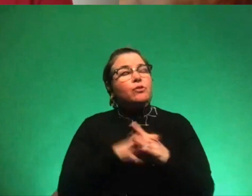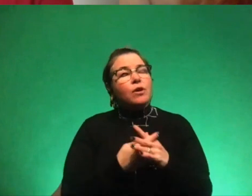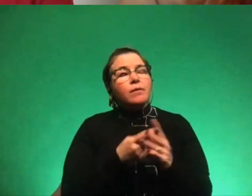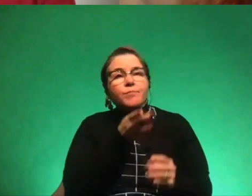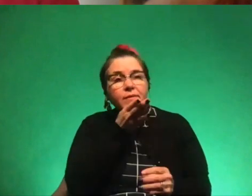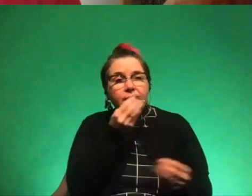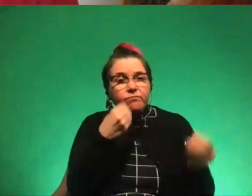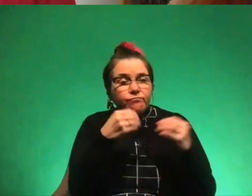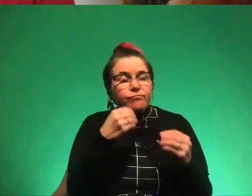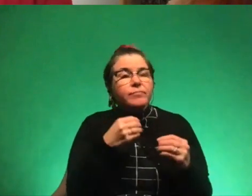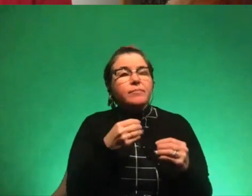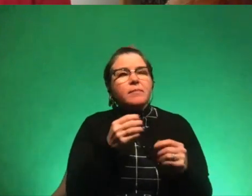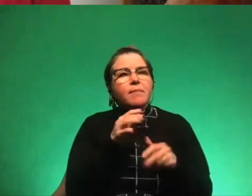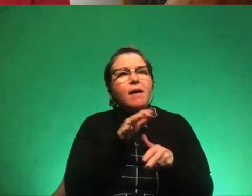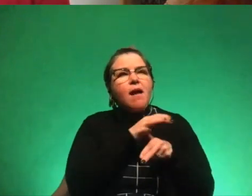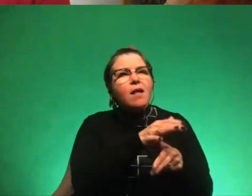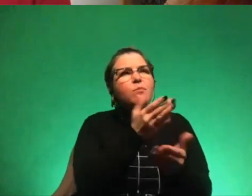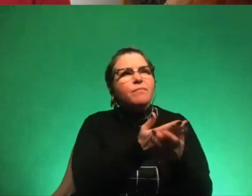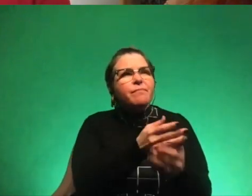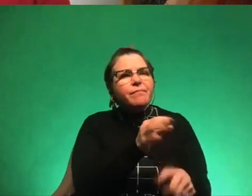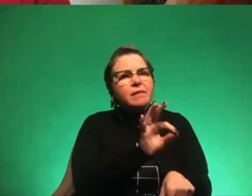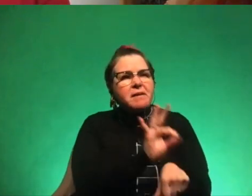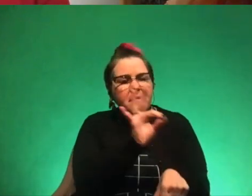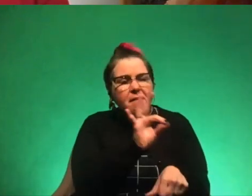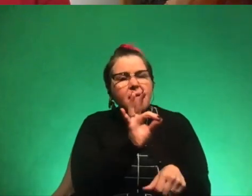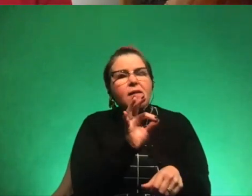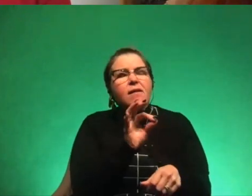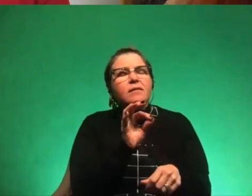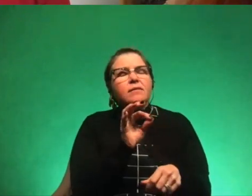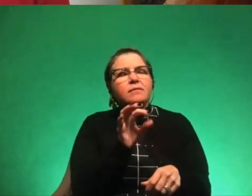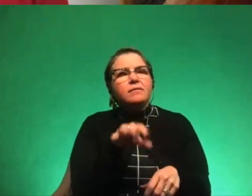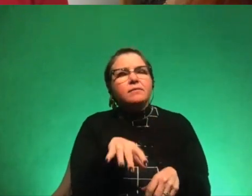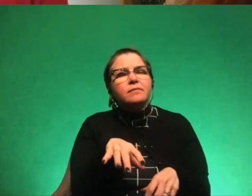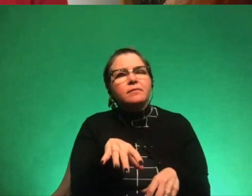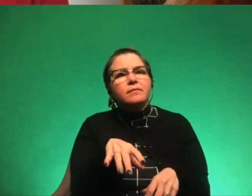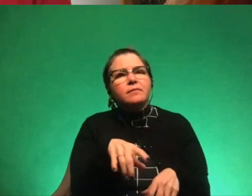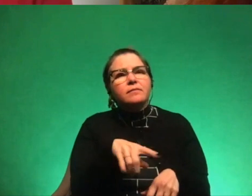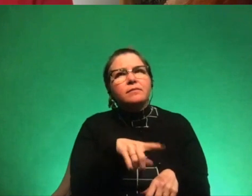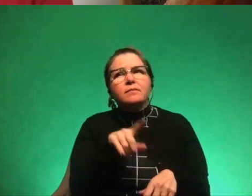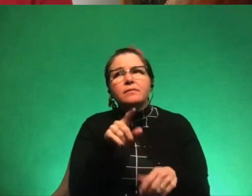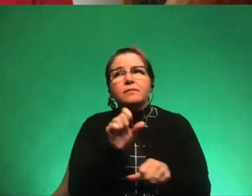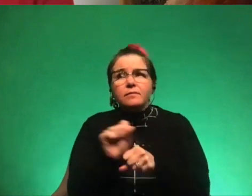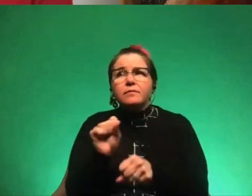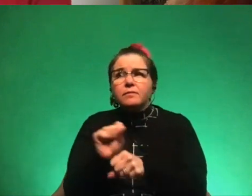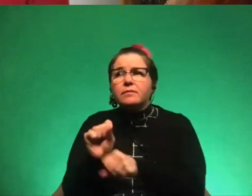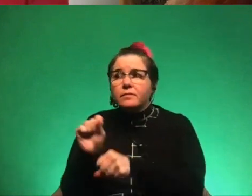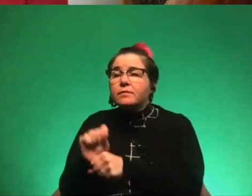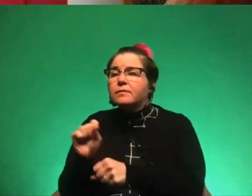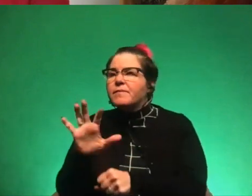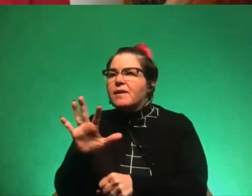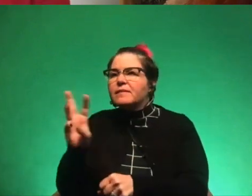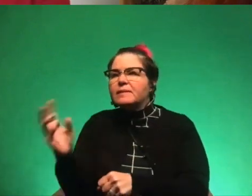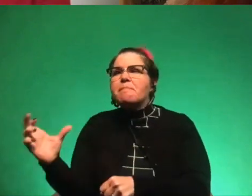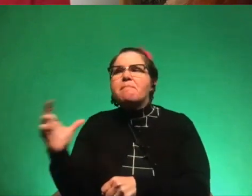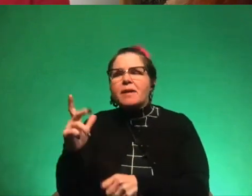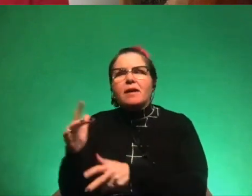breakfast and then we might be in a helicopter at like 9 o'clock and then we'll get picked up kind of, you know, 5-6 o'clock in the evening and be back in time for dinner.